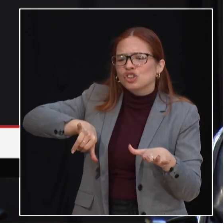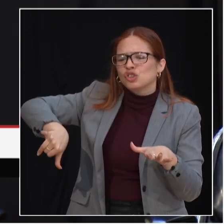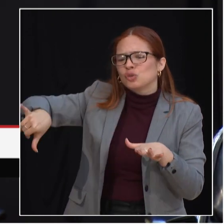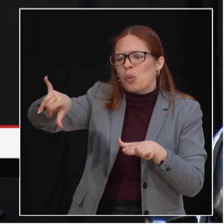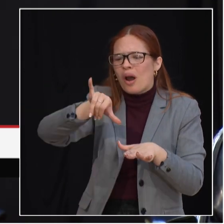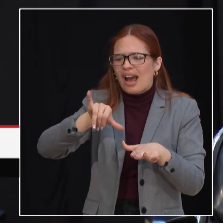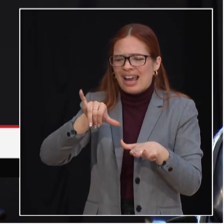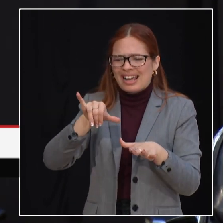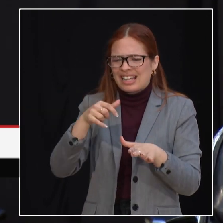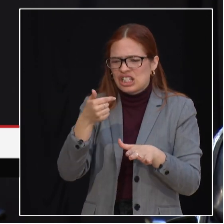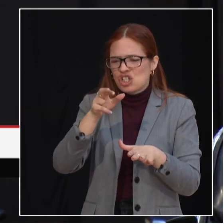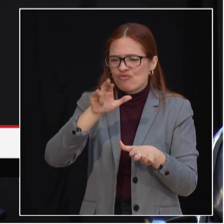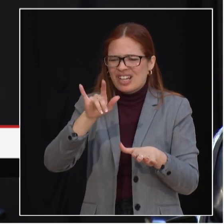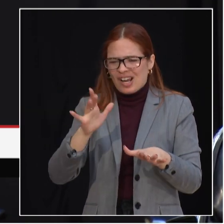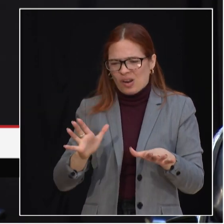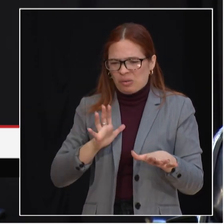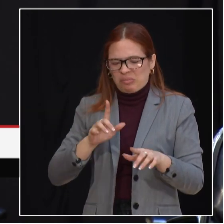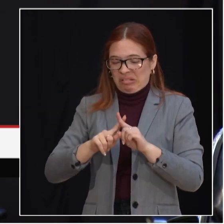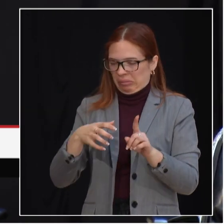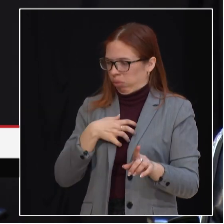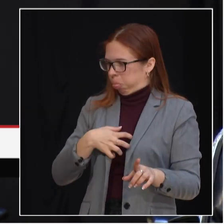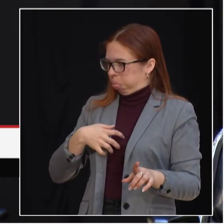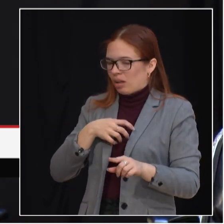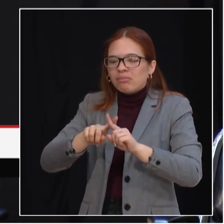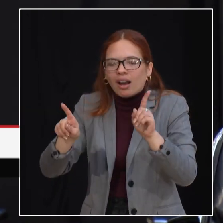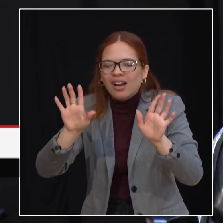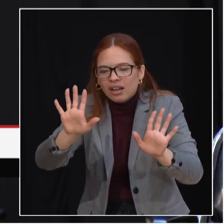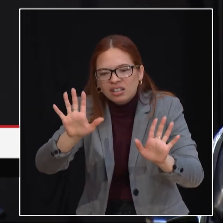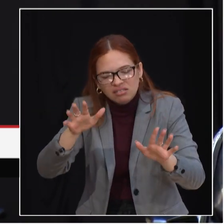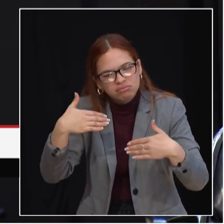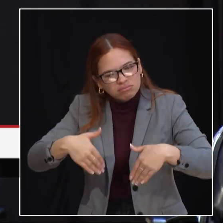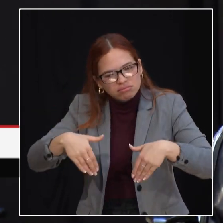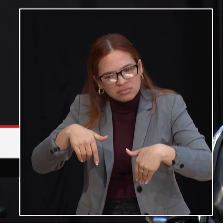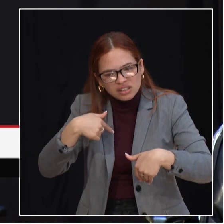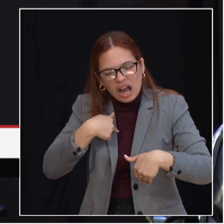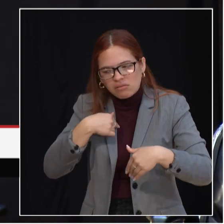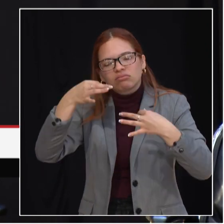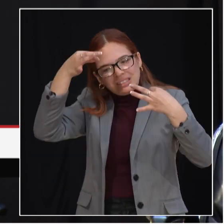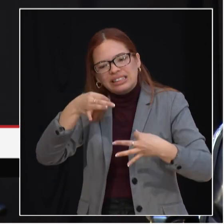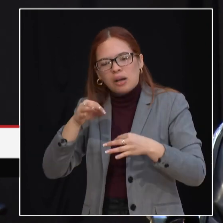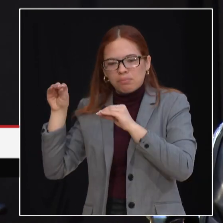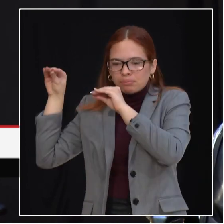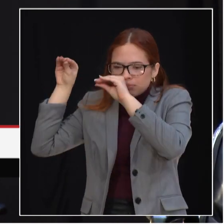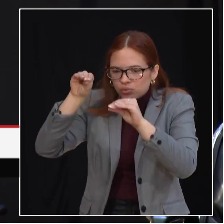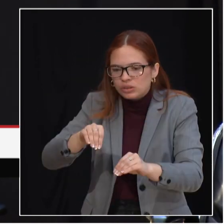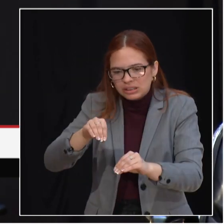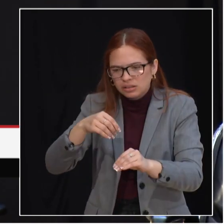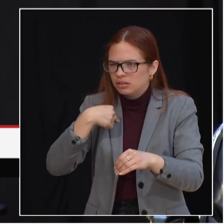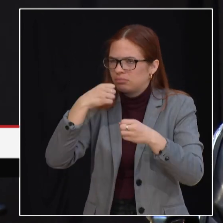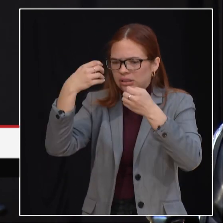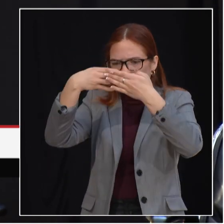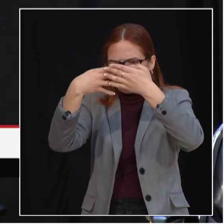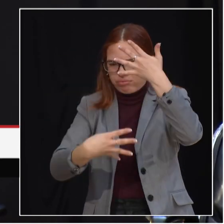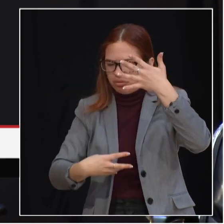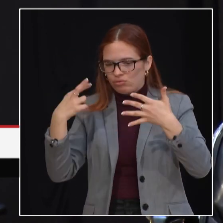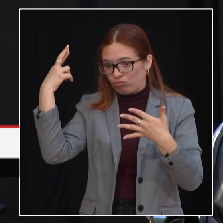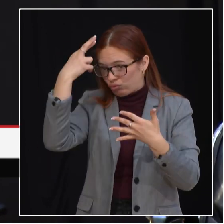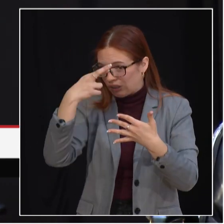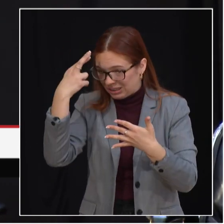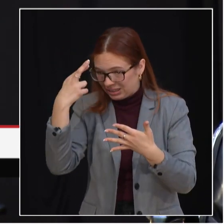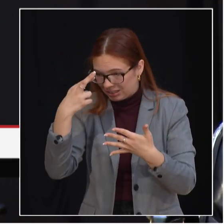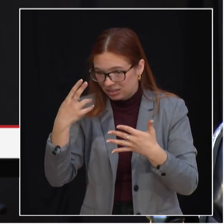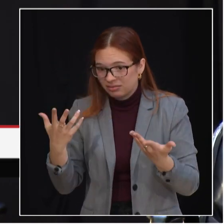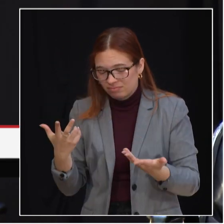we're going to come to the district for a number of reasons I just mentioned. But the Vitality Fund